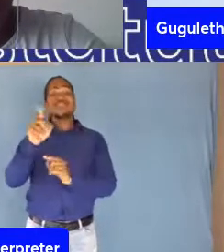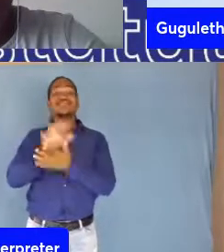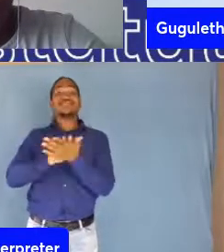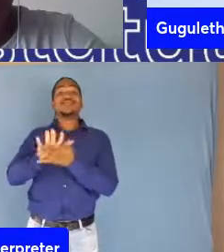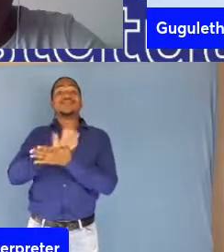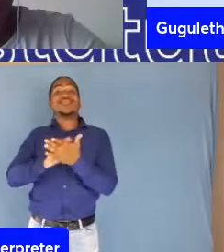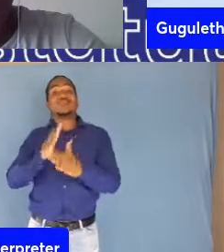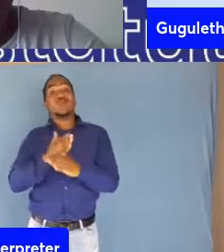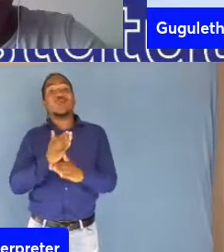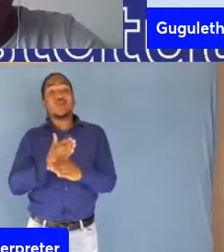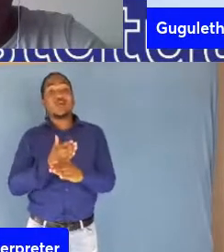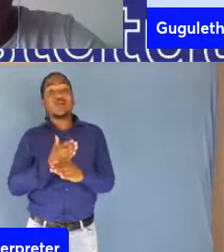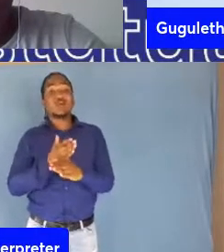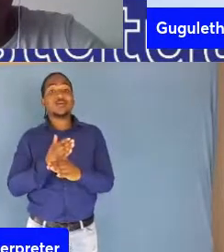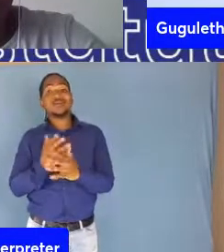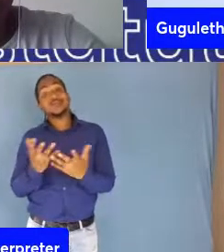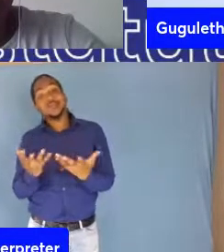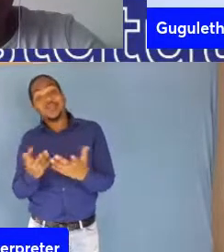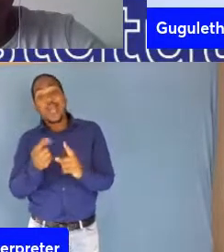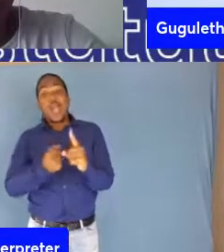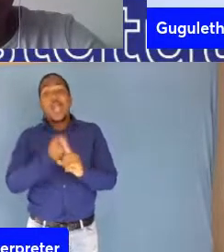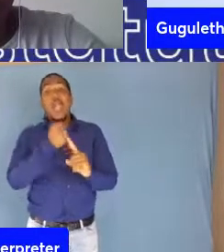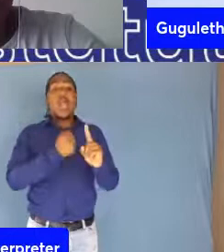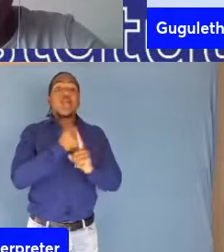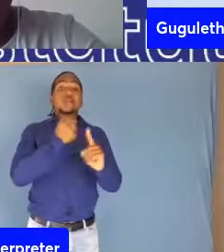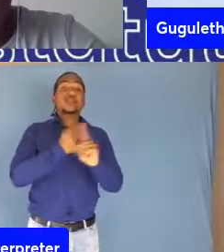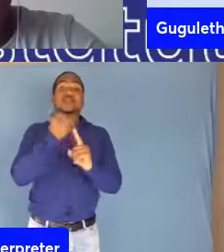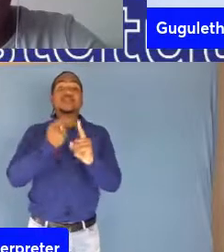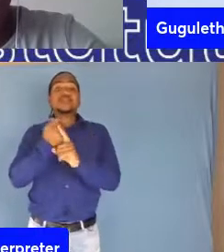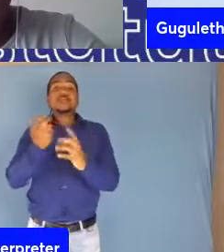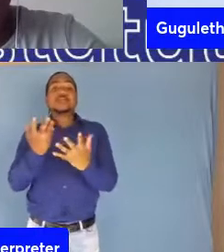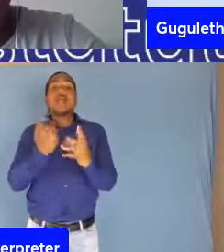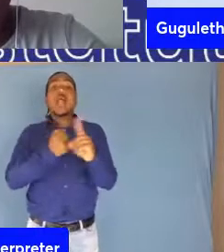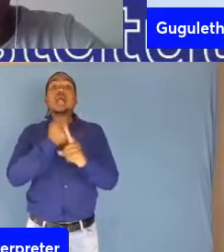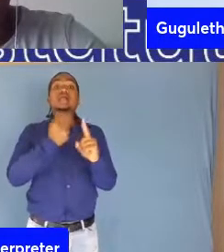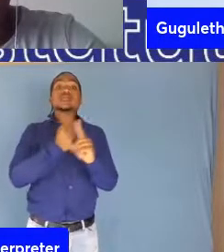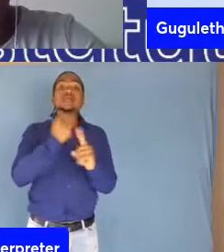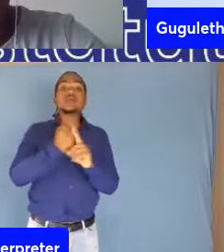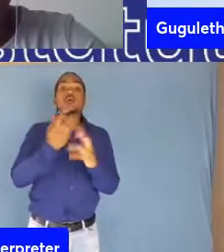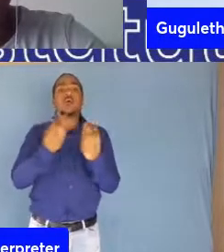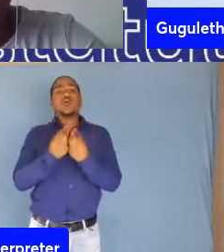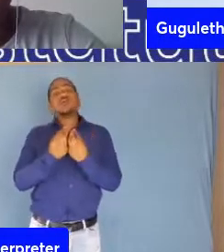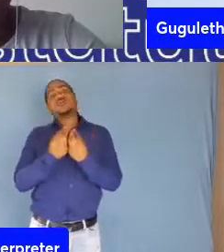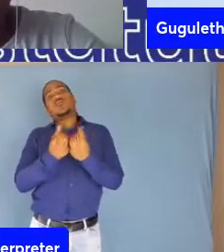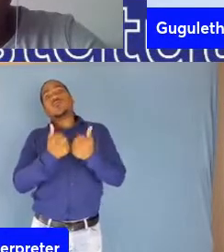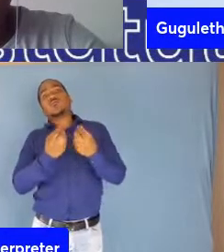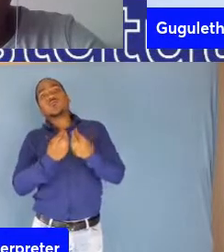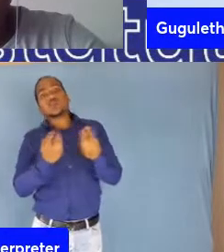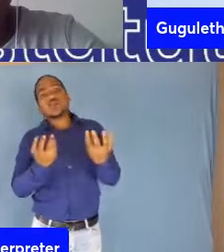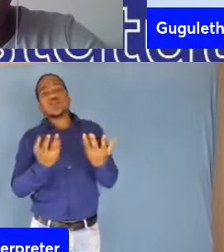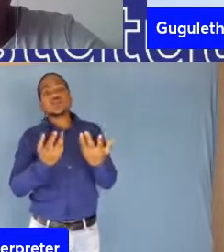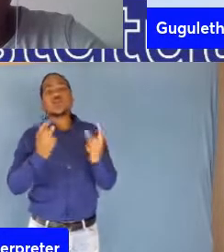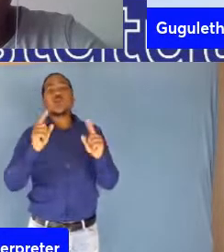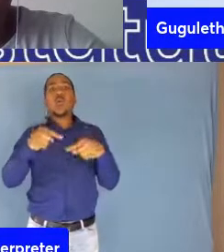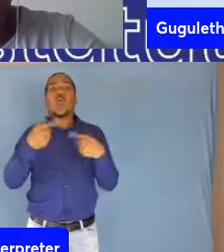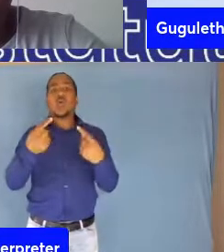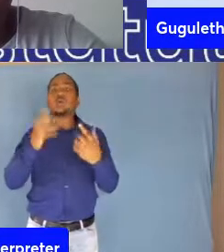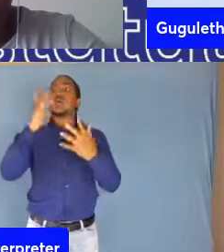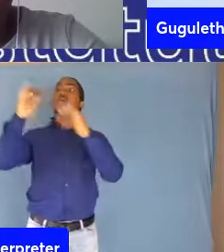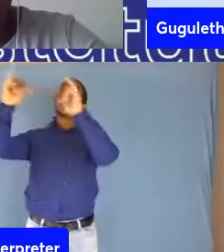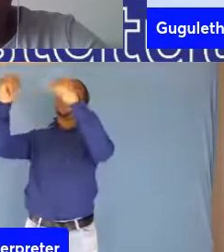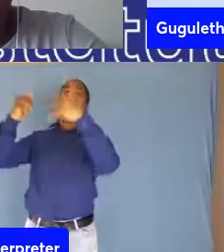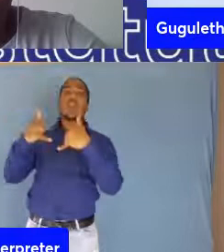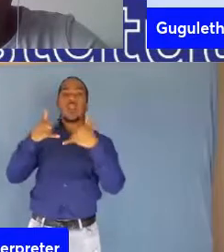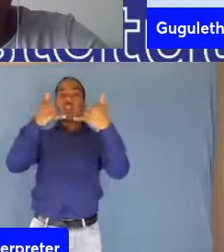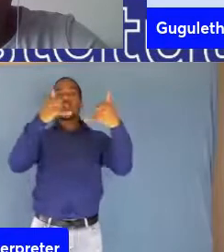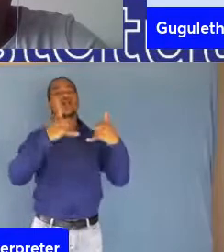It's work that is activism that doesn't come with a lot of prestige. You know, you don't get rewarded for it. So people don't